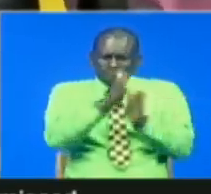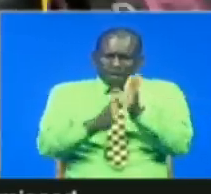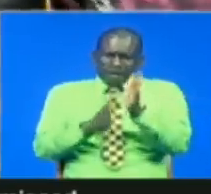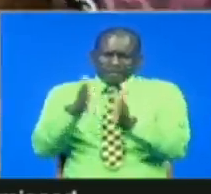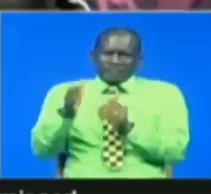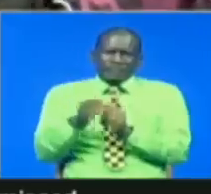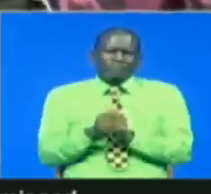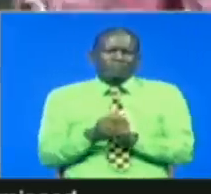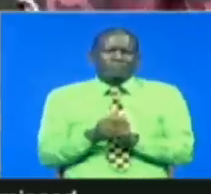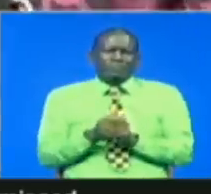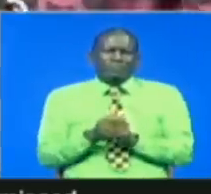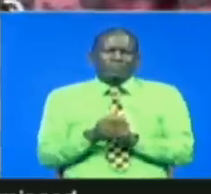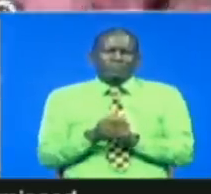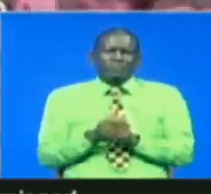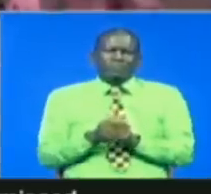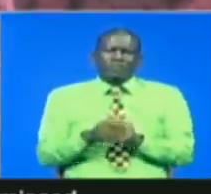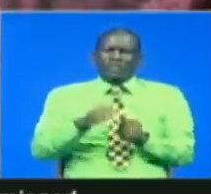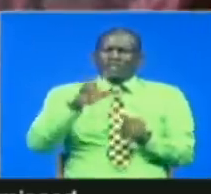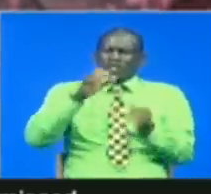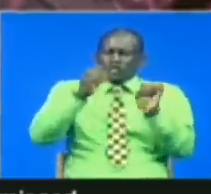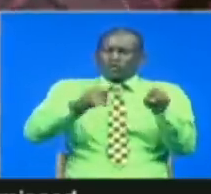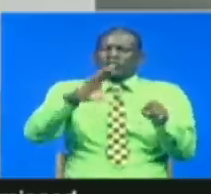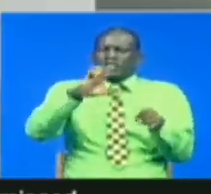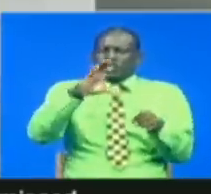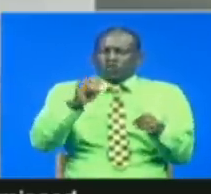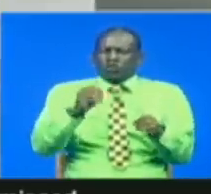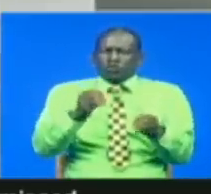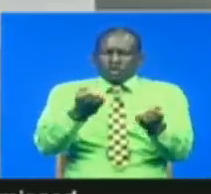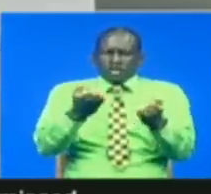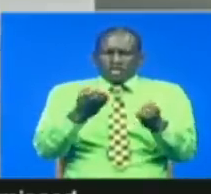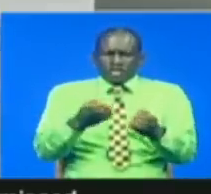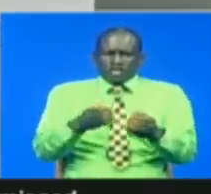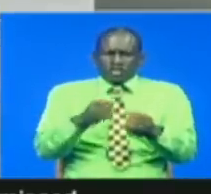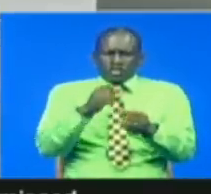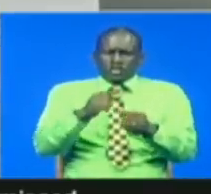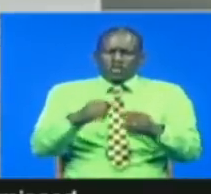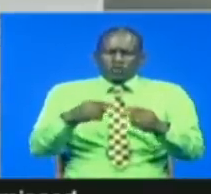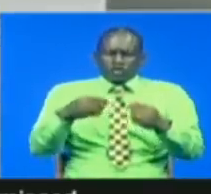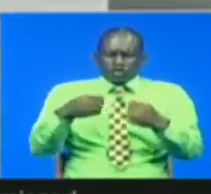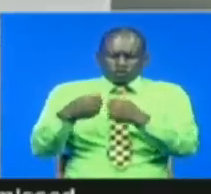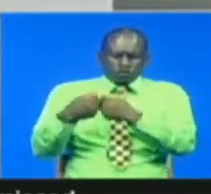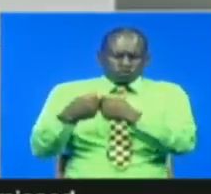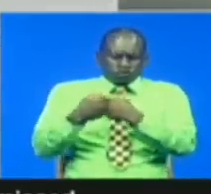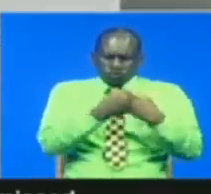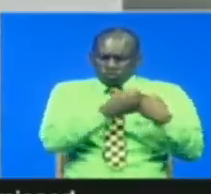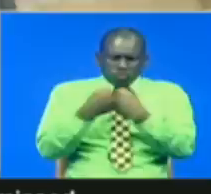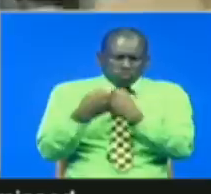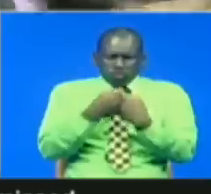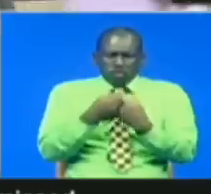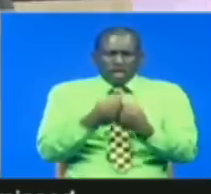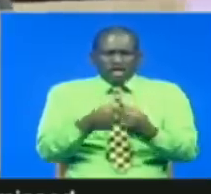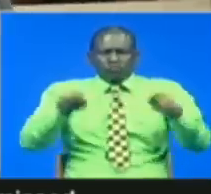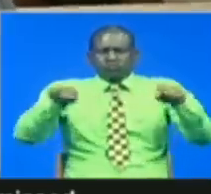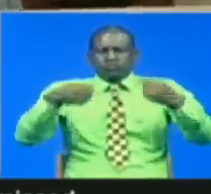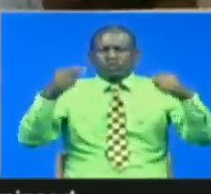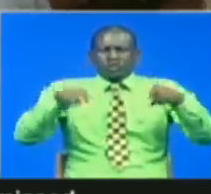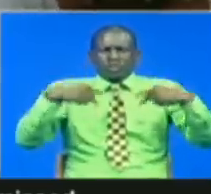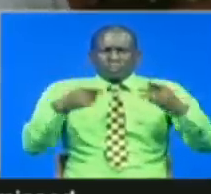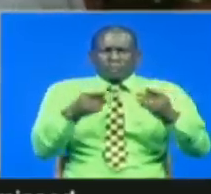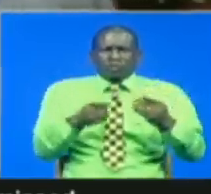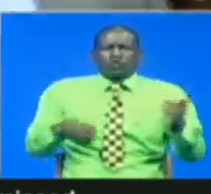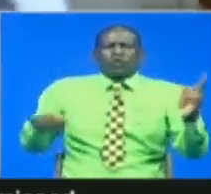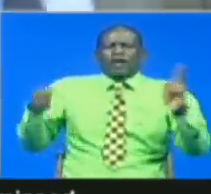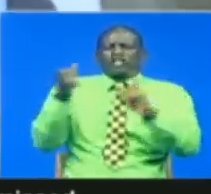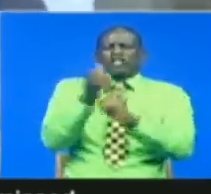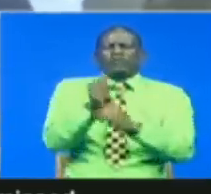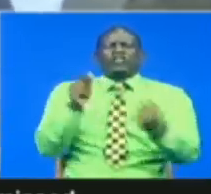God, he will need to make a huge climb and rub some shoulders the wrong way to reach his goals.